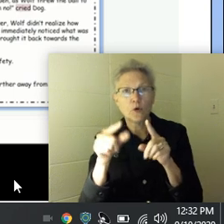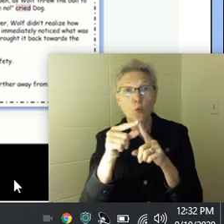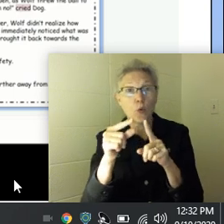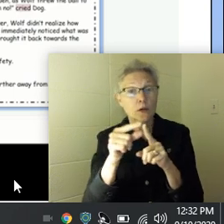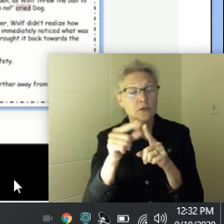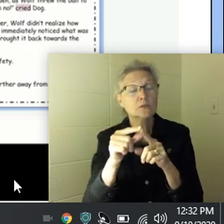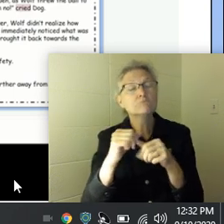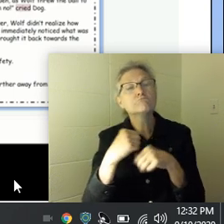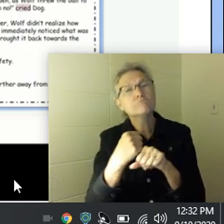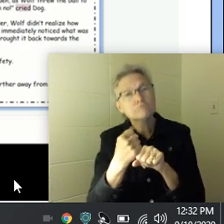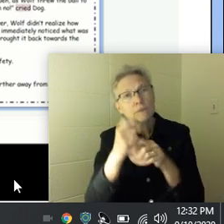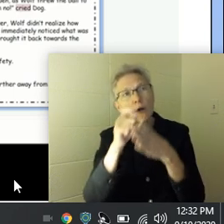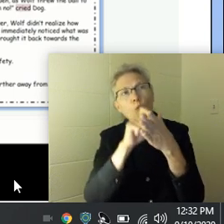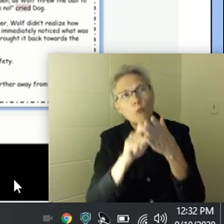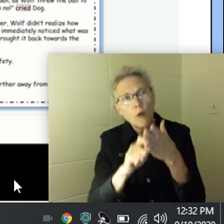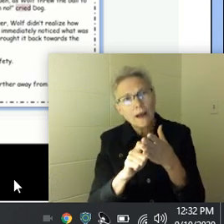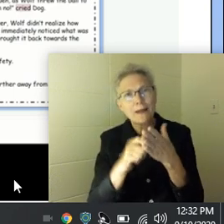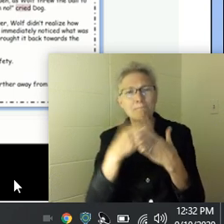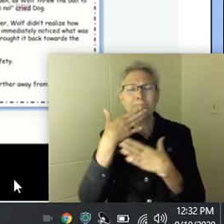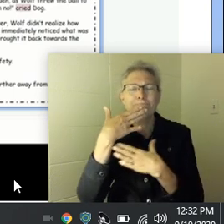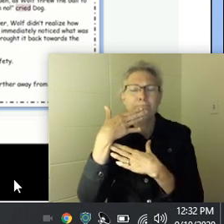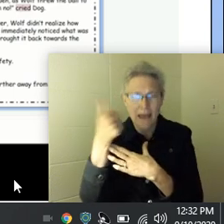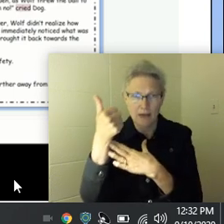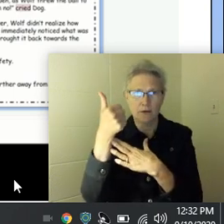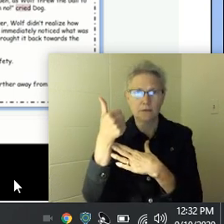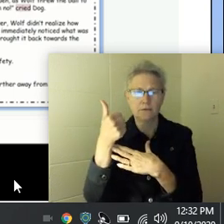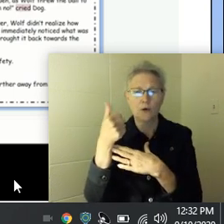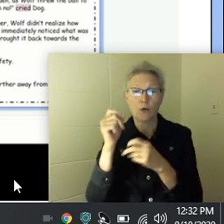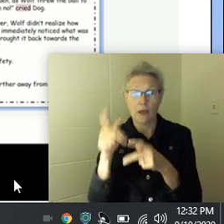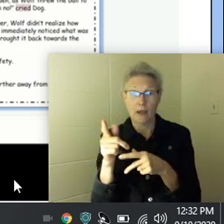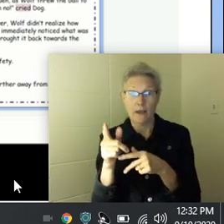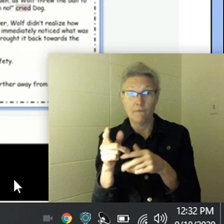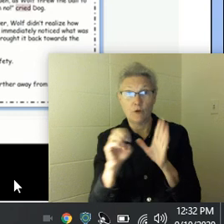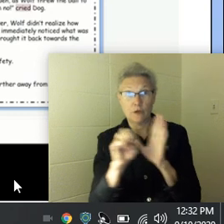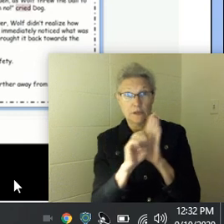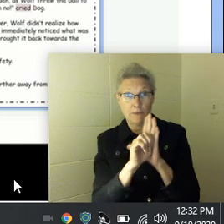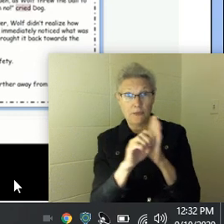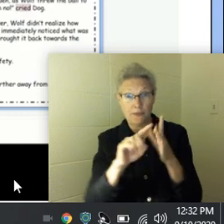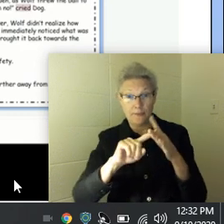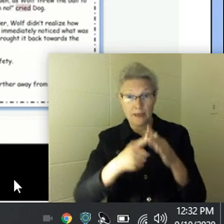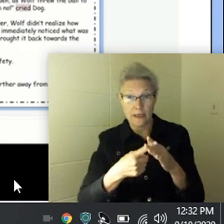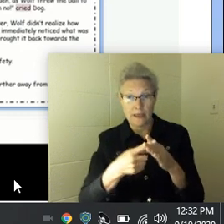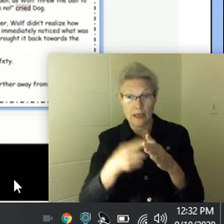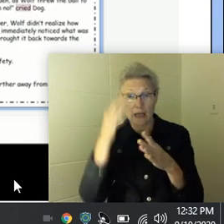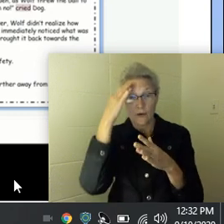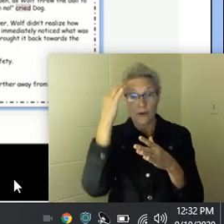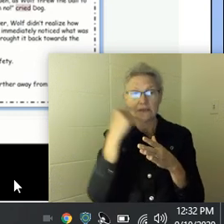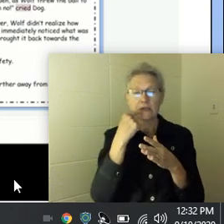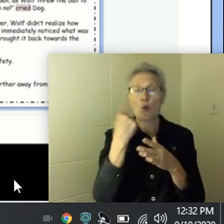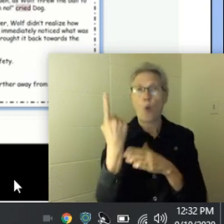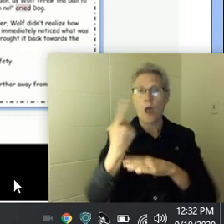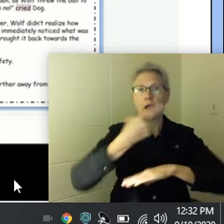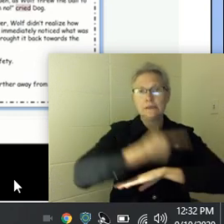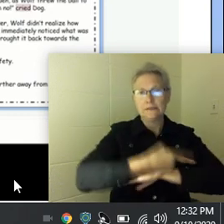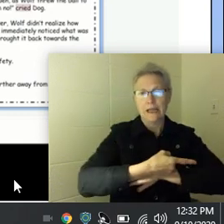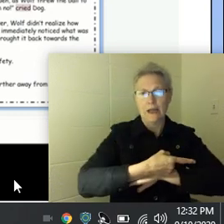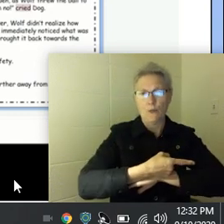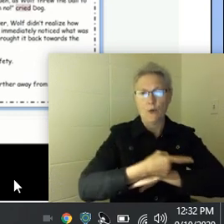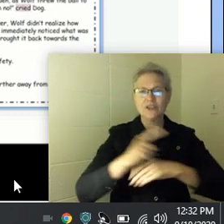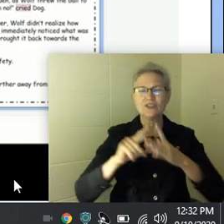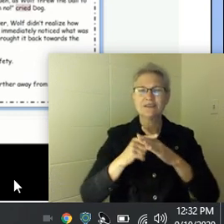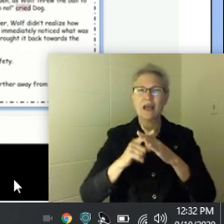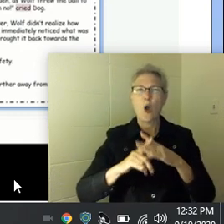just really make my writing even better. So for instance, at the beginning, I know that I said one day. Well, I changed that